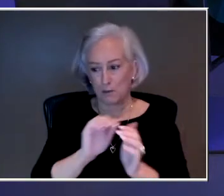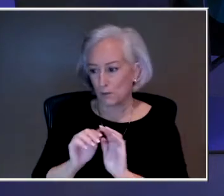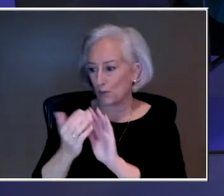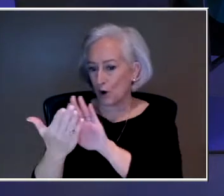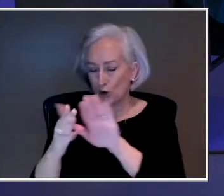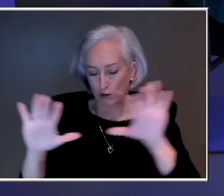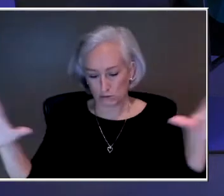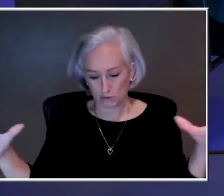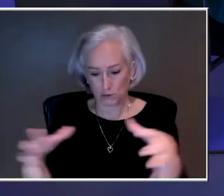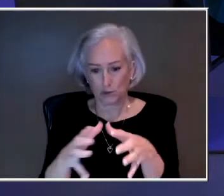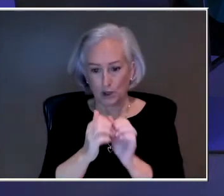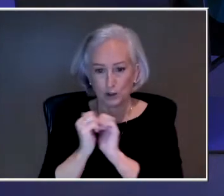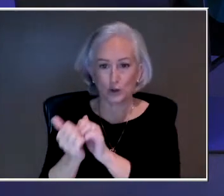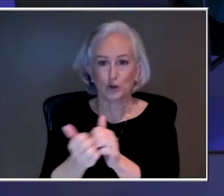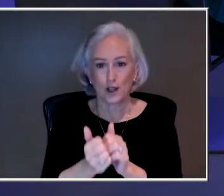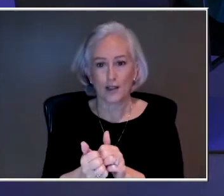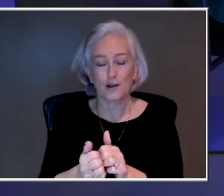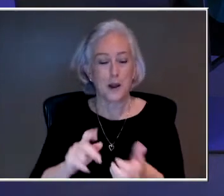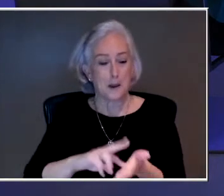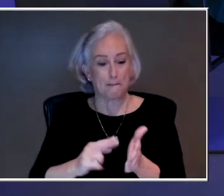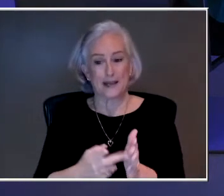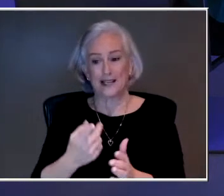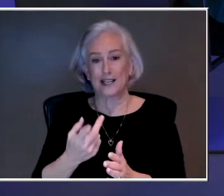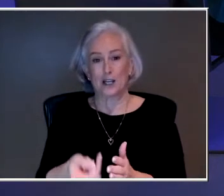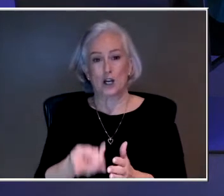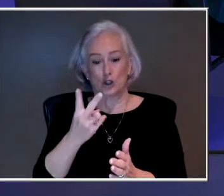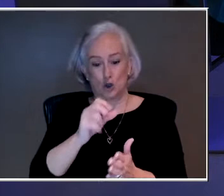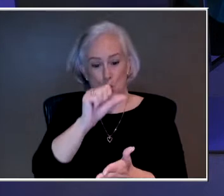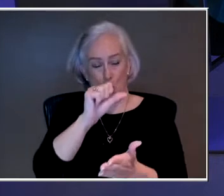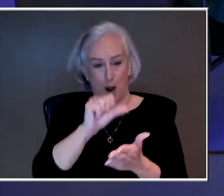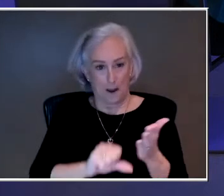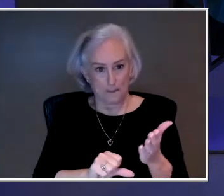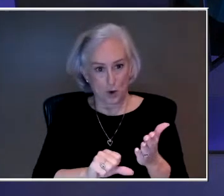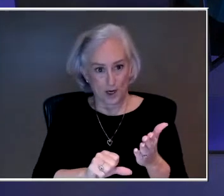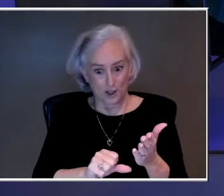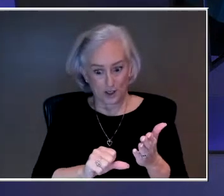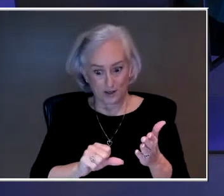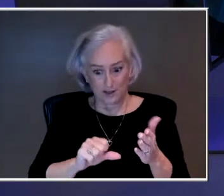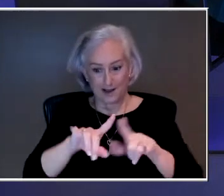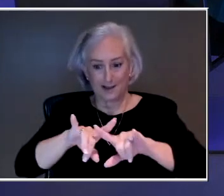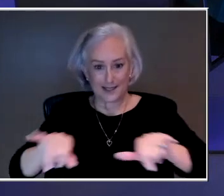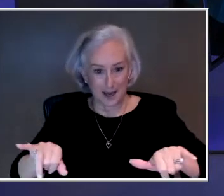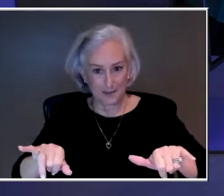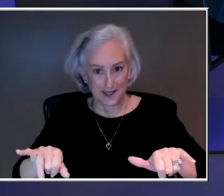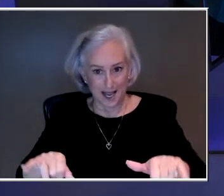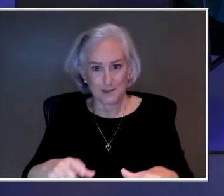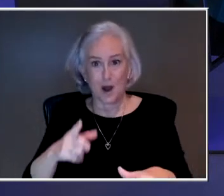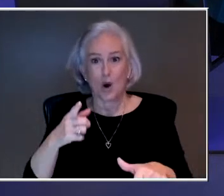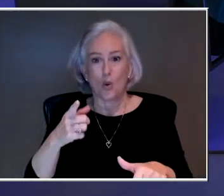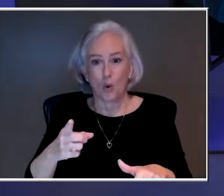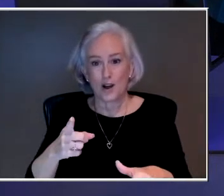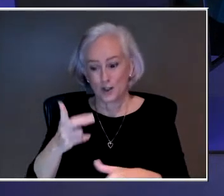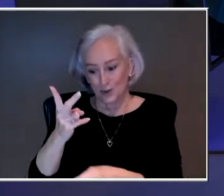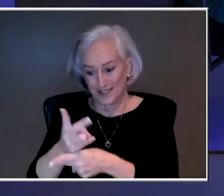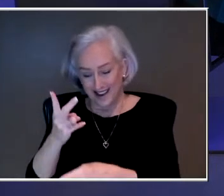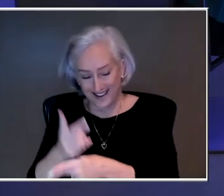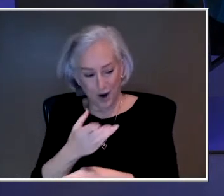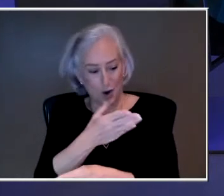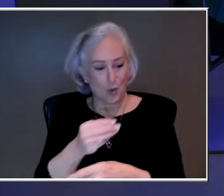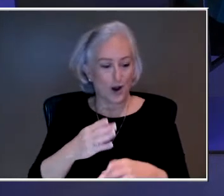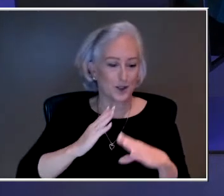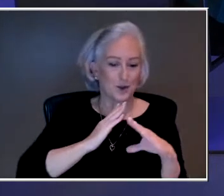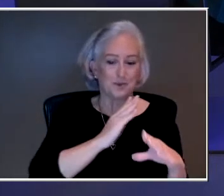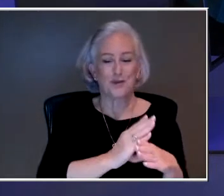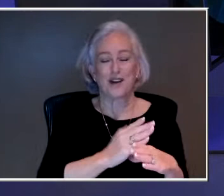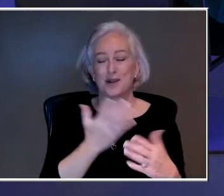right at once, one caring for the illness you have of breast cancer, but then prevention right all in the same day. So that's quite a big deal. If